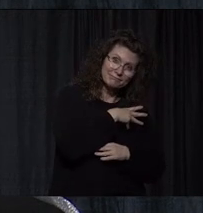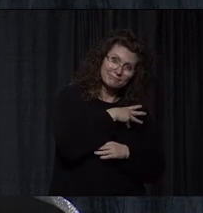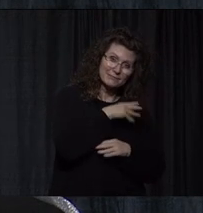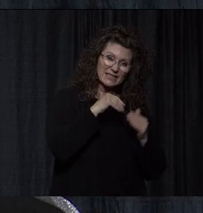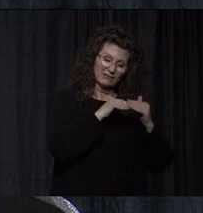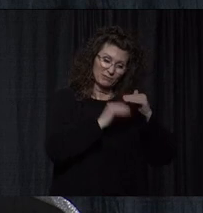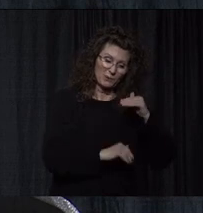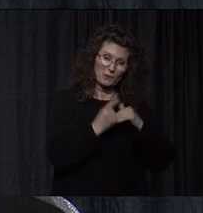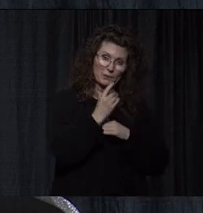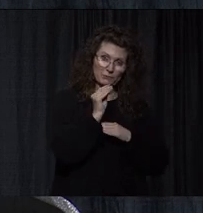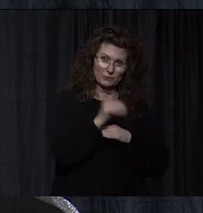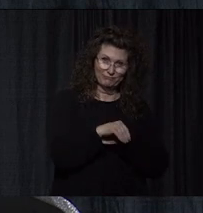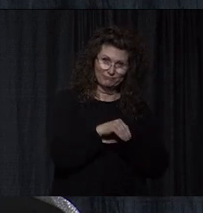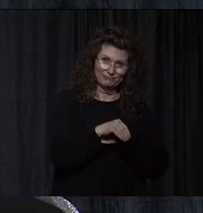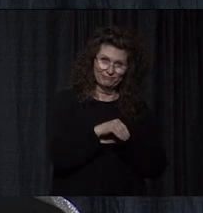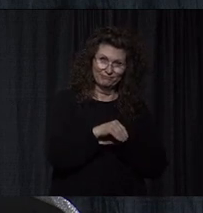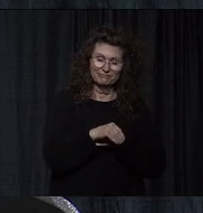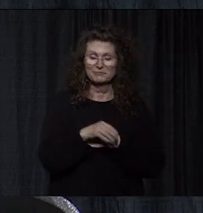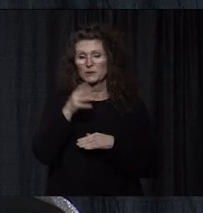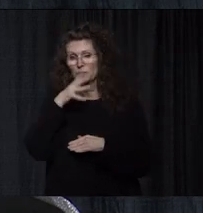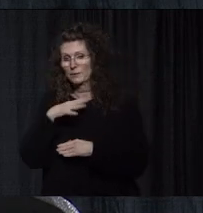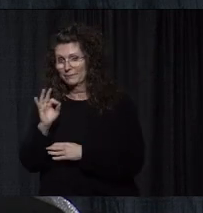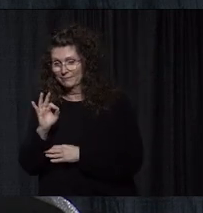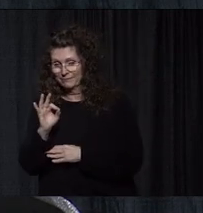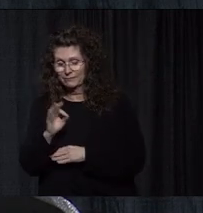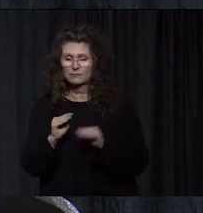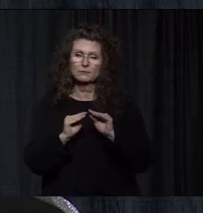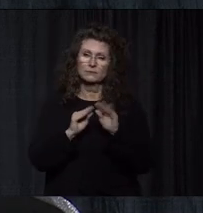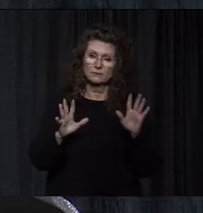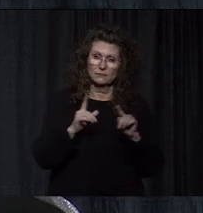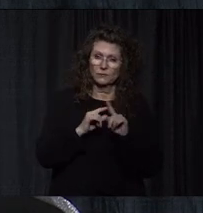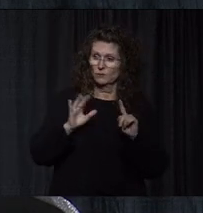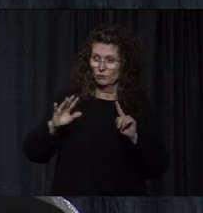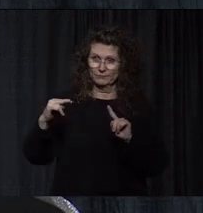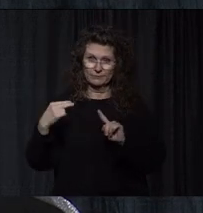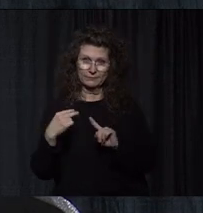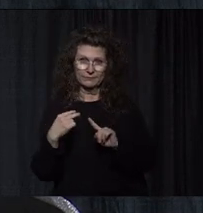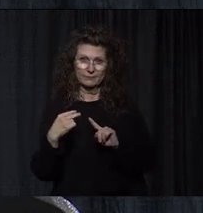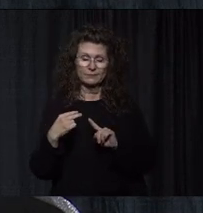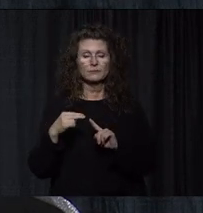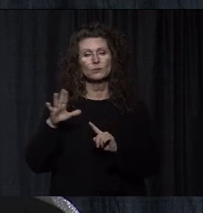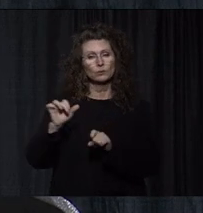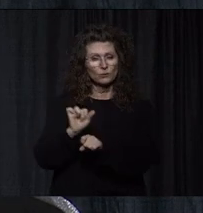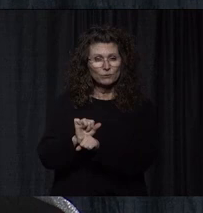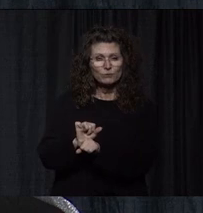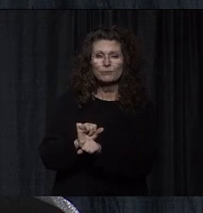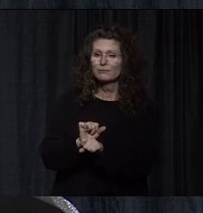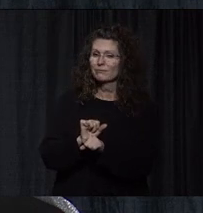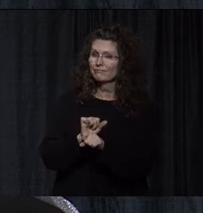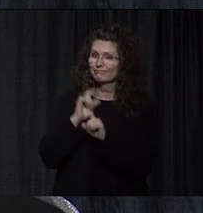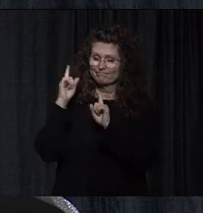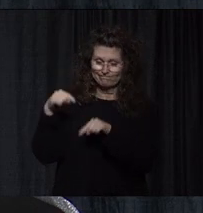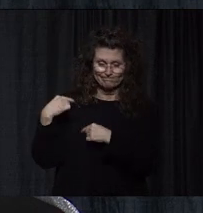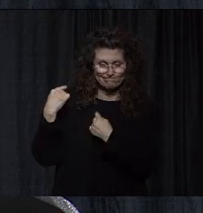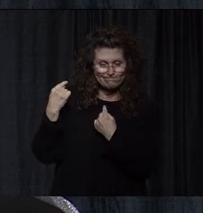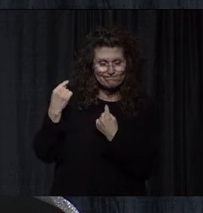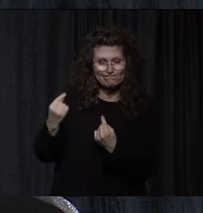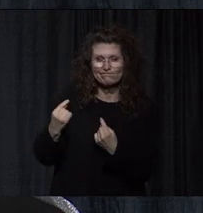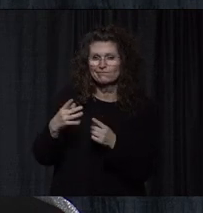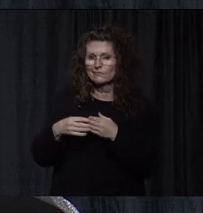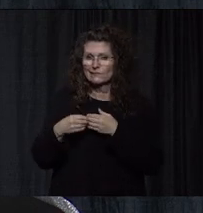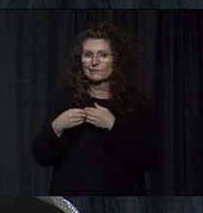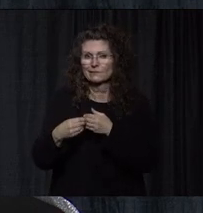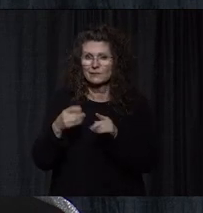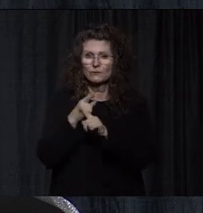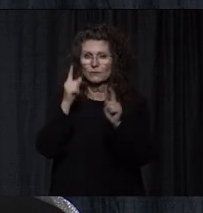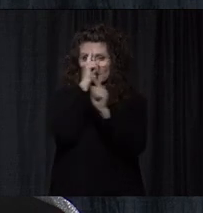below 1%. One thing is clear from where Paulette sits, is her work has always been guided by a vision